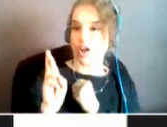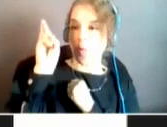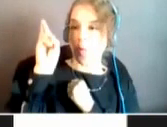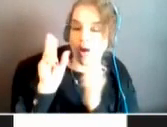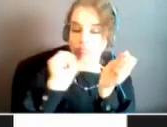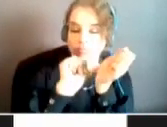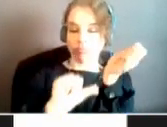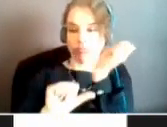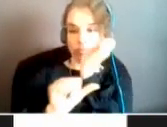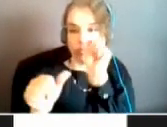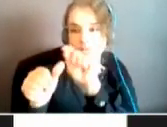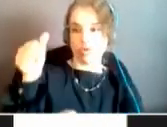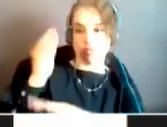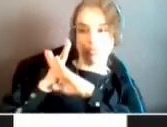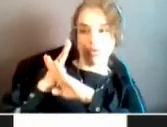Suicide Prevention Coalition.